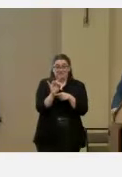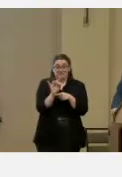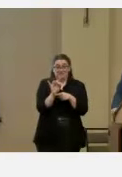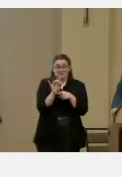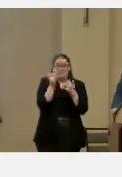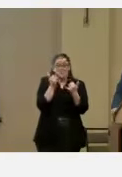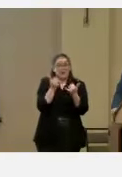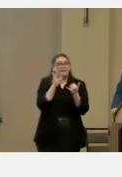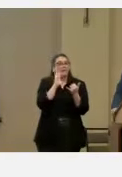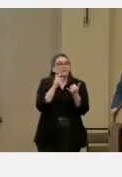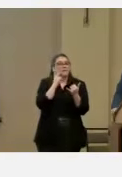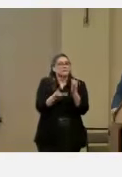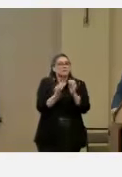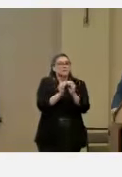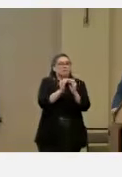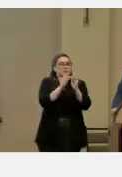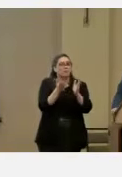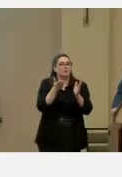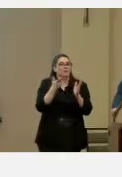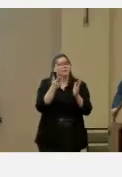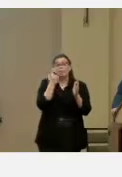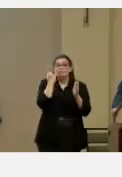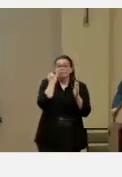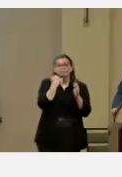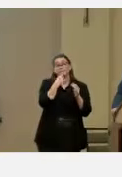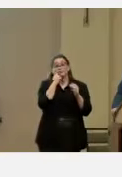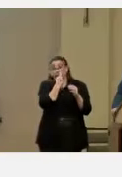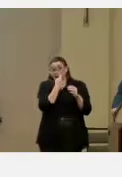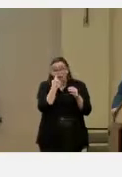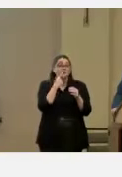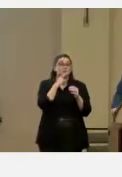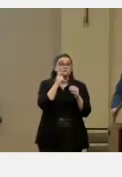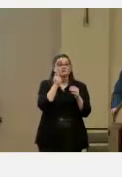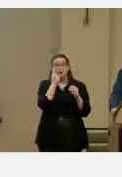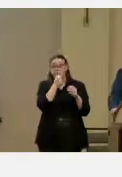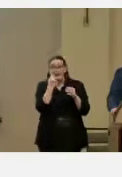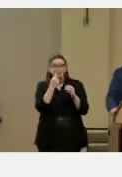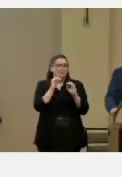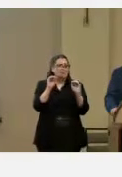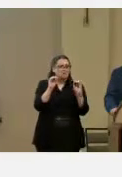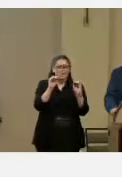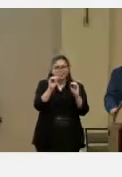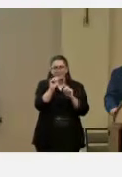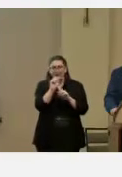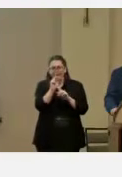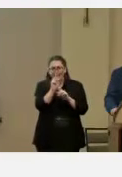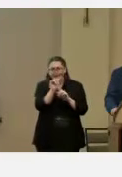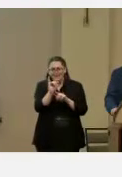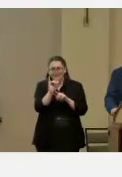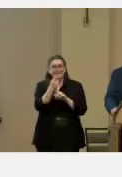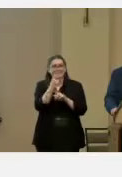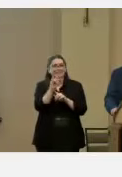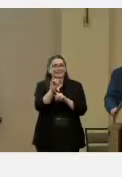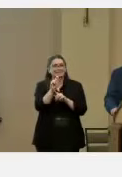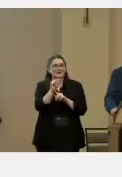Sjogren's drugs. So if you have a lot of dry eyes and dry mouth and you're not on antihistamines or other drugs that would be